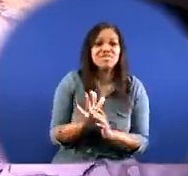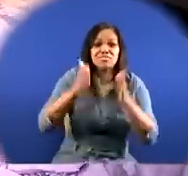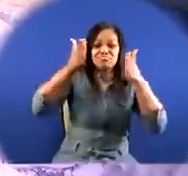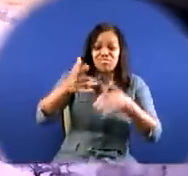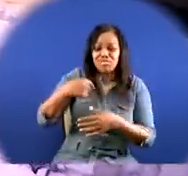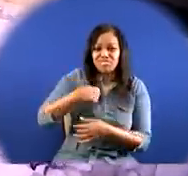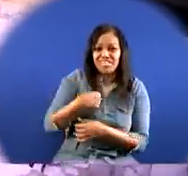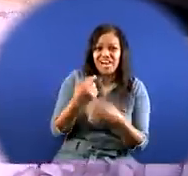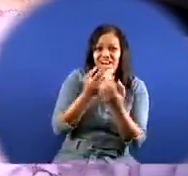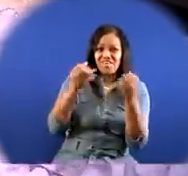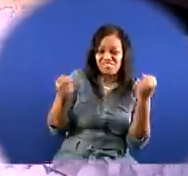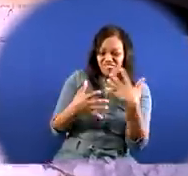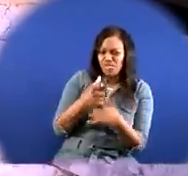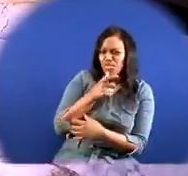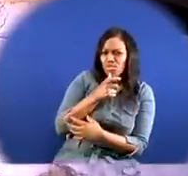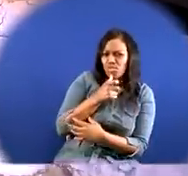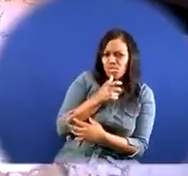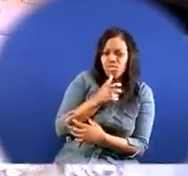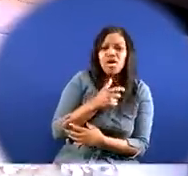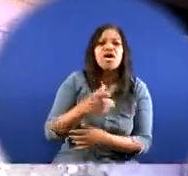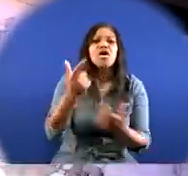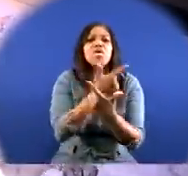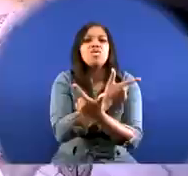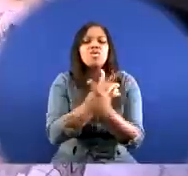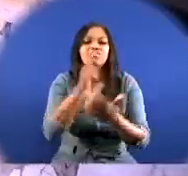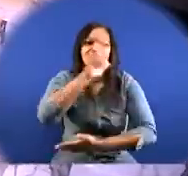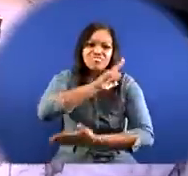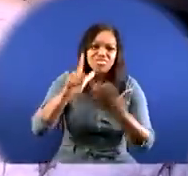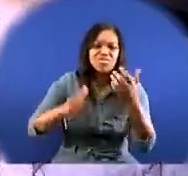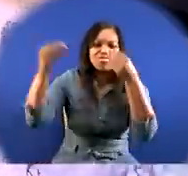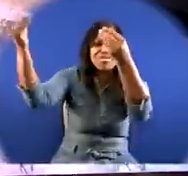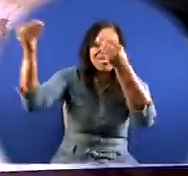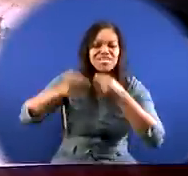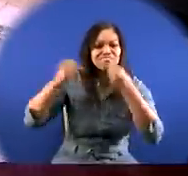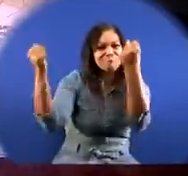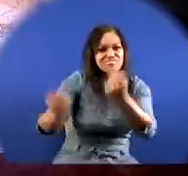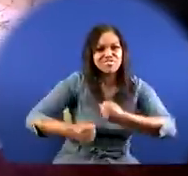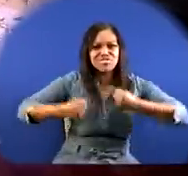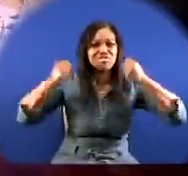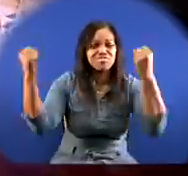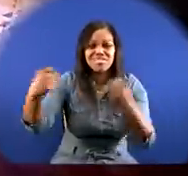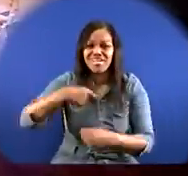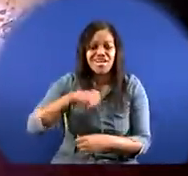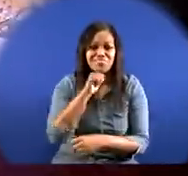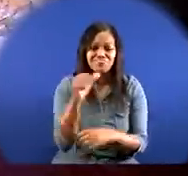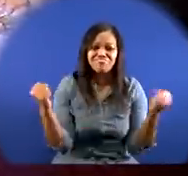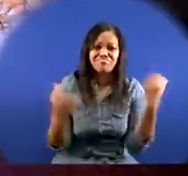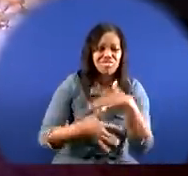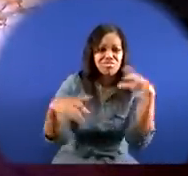I fear? The Lord is the strength of my life. Of whom shall I be afraid?